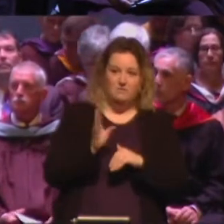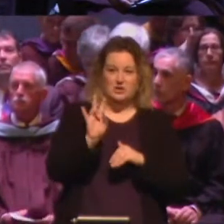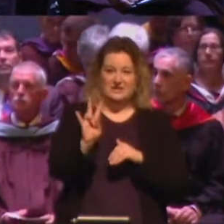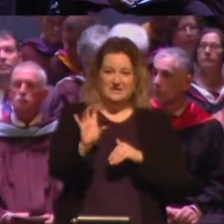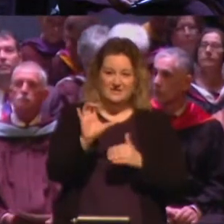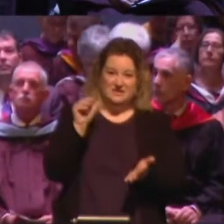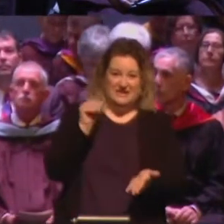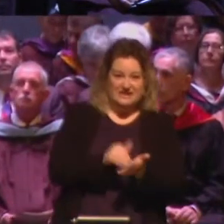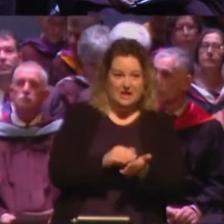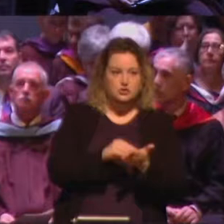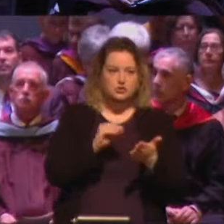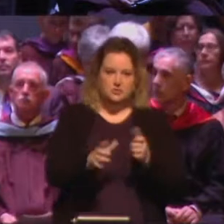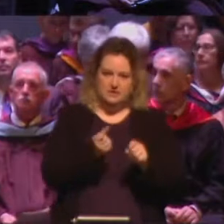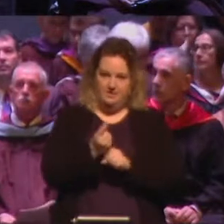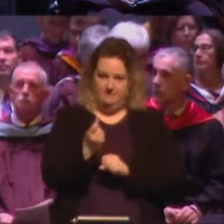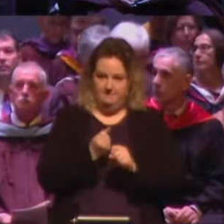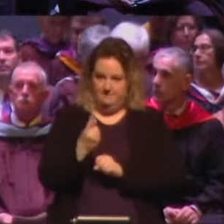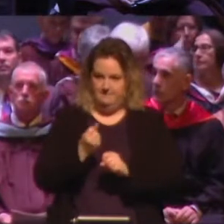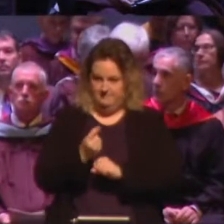annually in North Carolina.